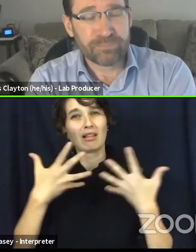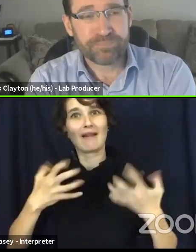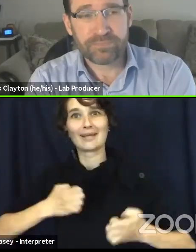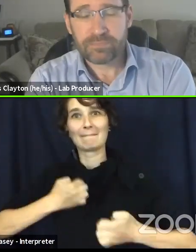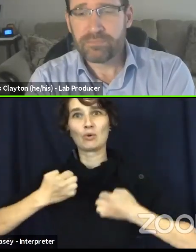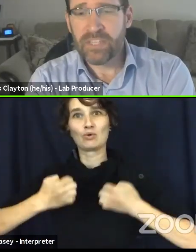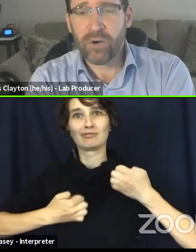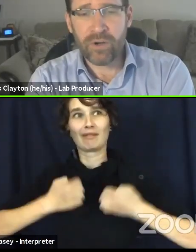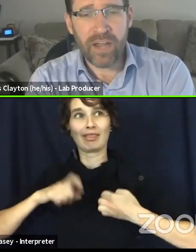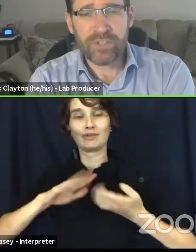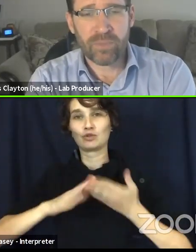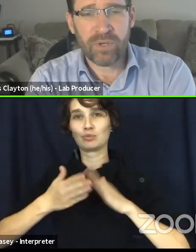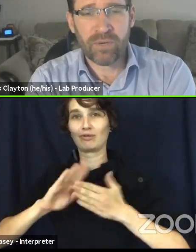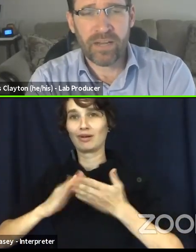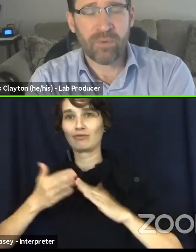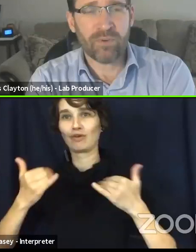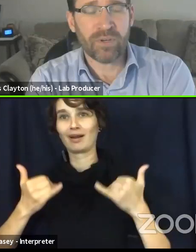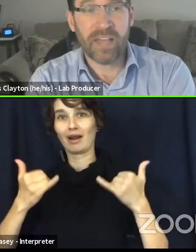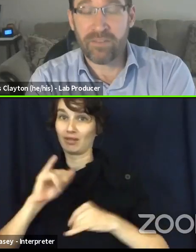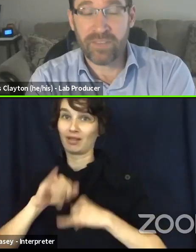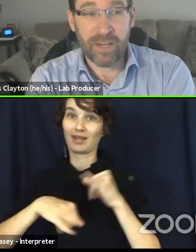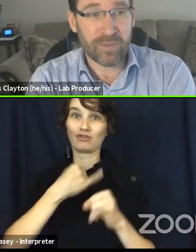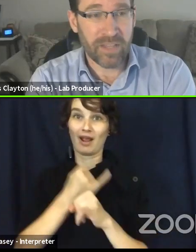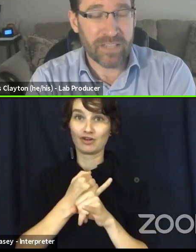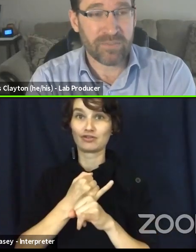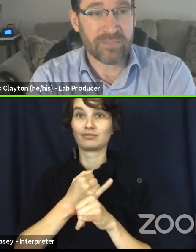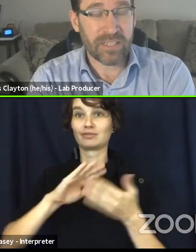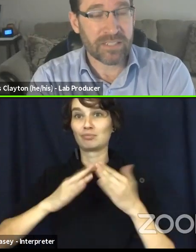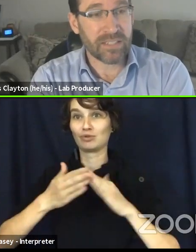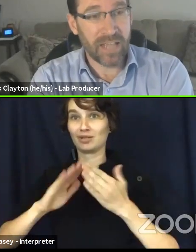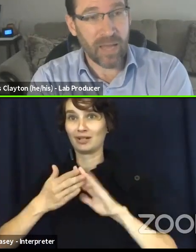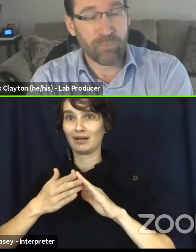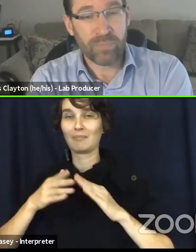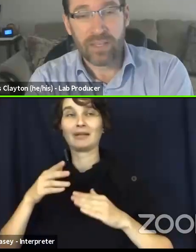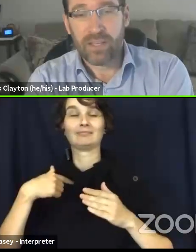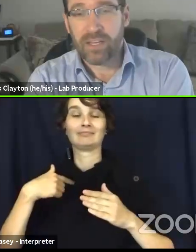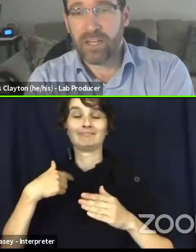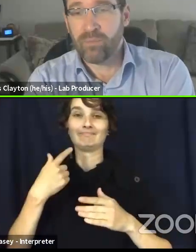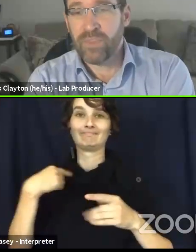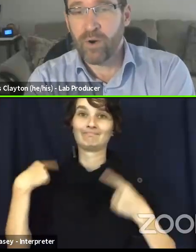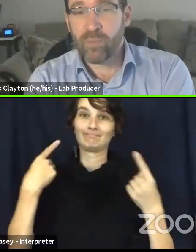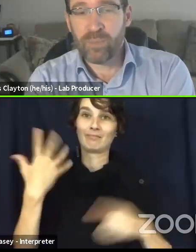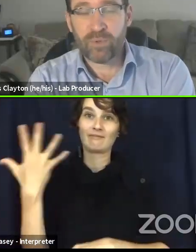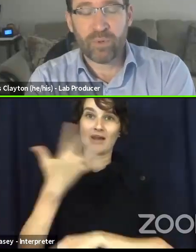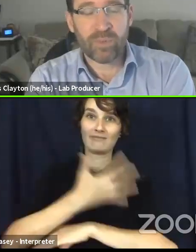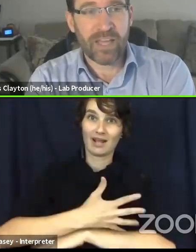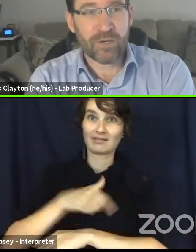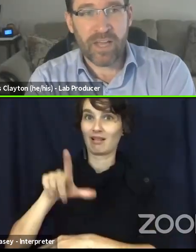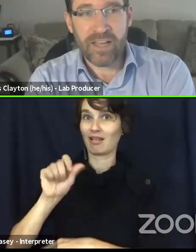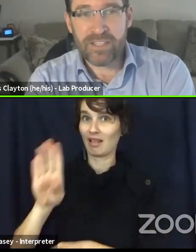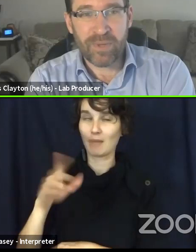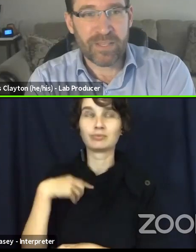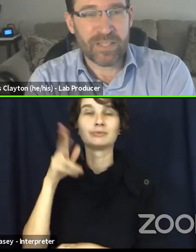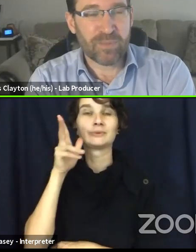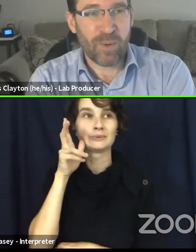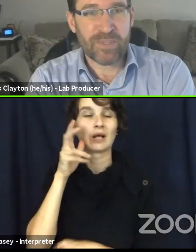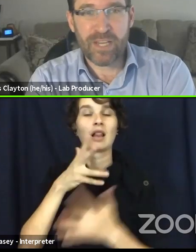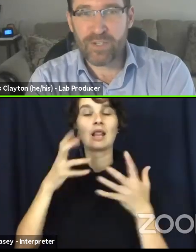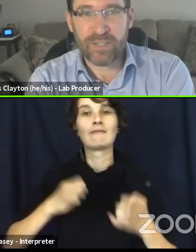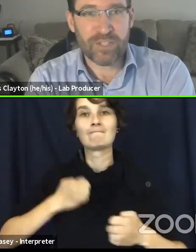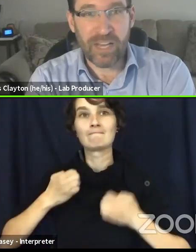community, in our international community right now. We've heard a lot of that over the last 5 days at the lab. There are people who are really energized by